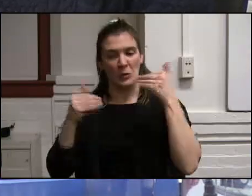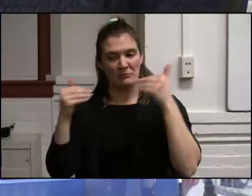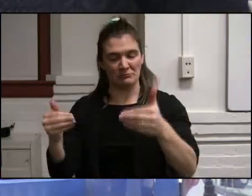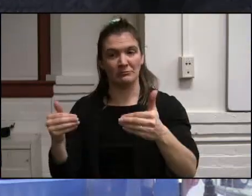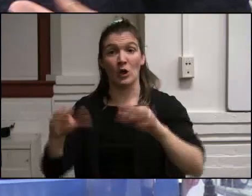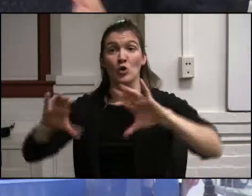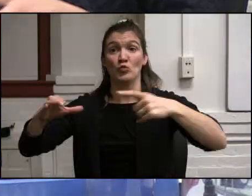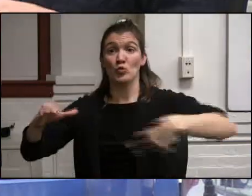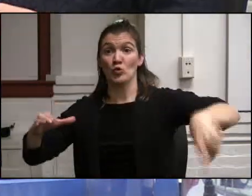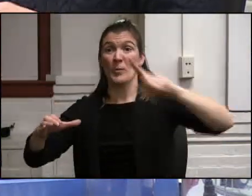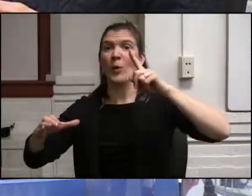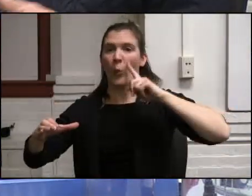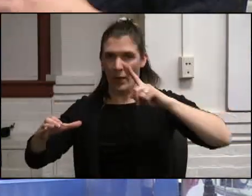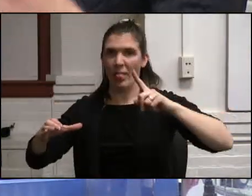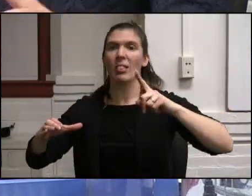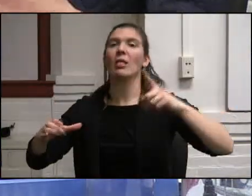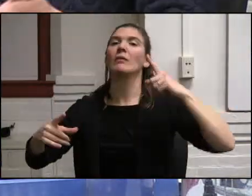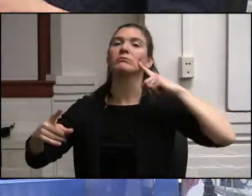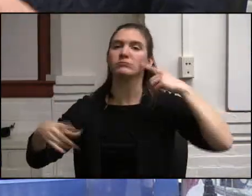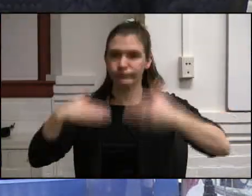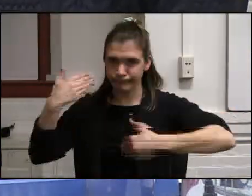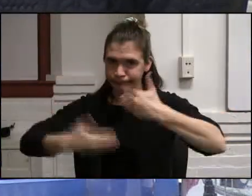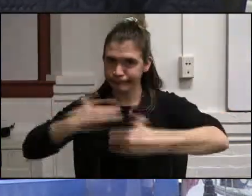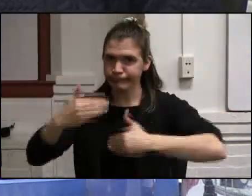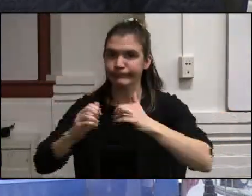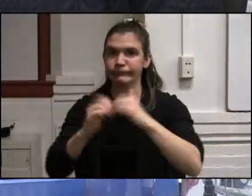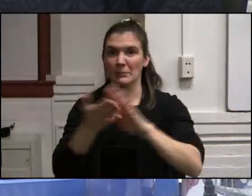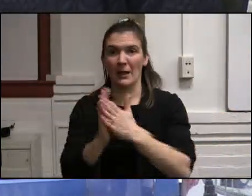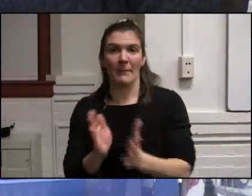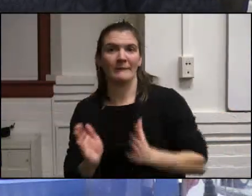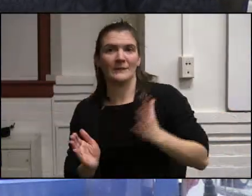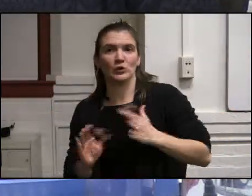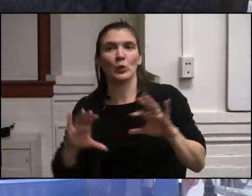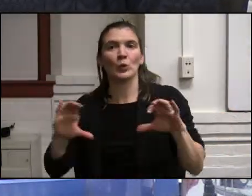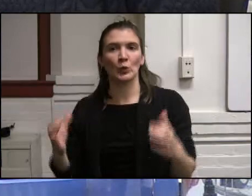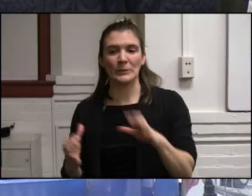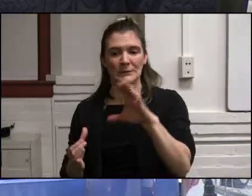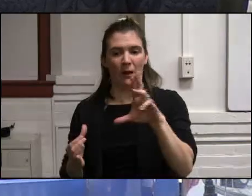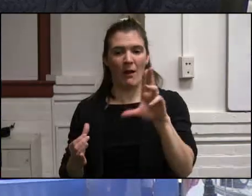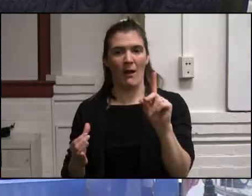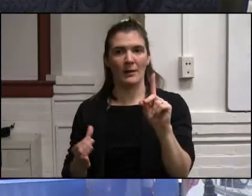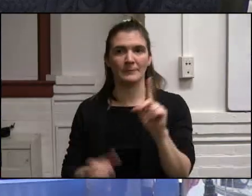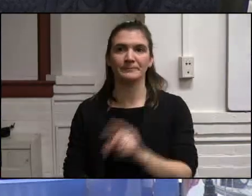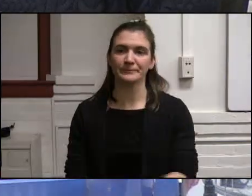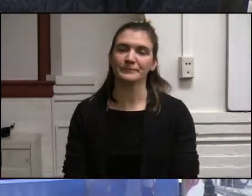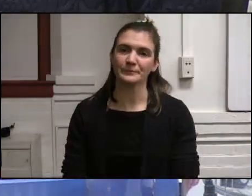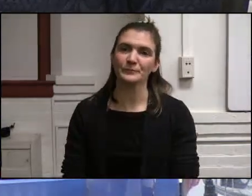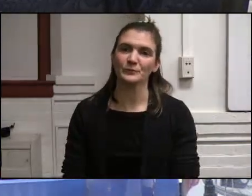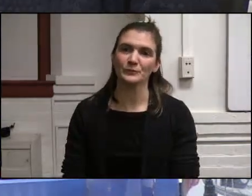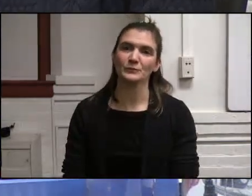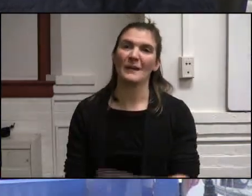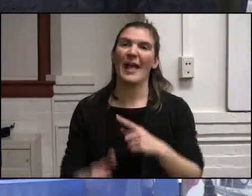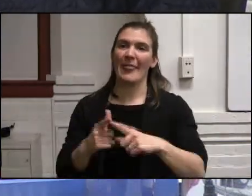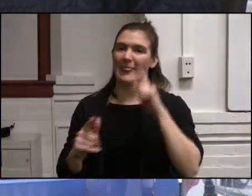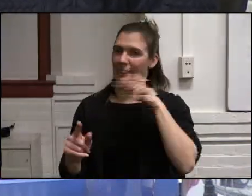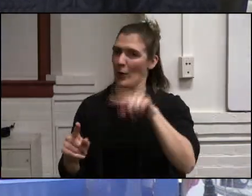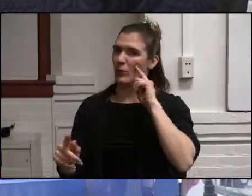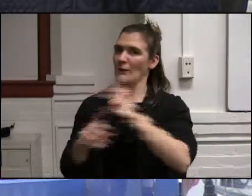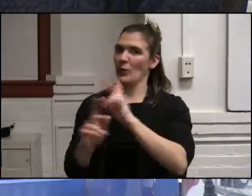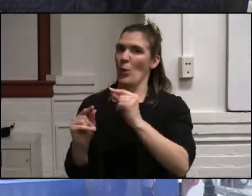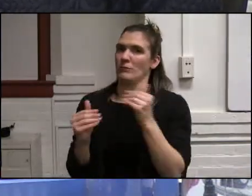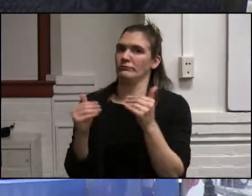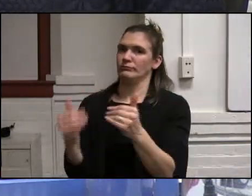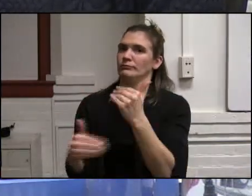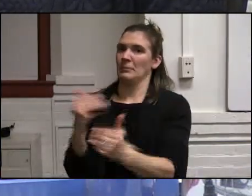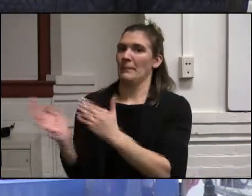the group will assemble and begin to identify the steps they're going to take to move forward. They